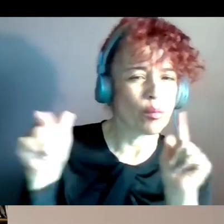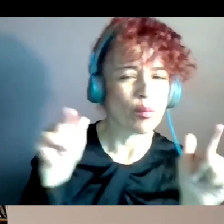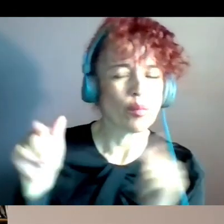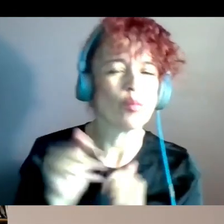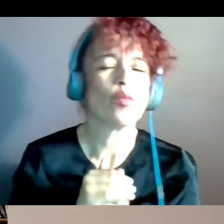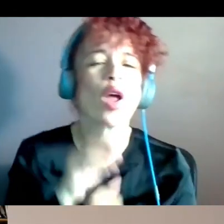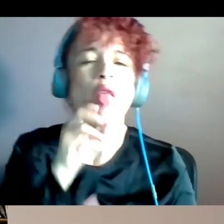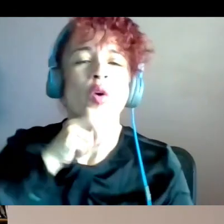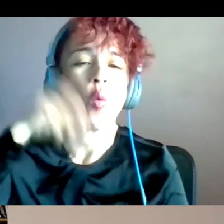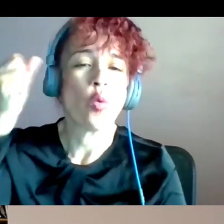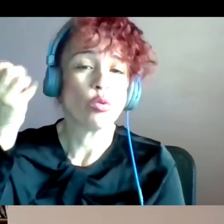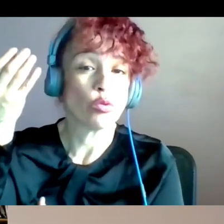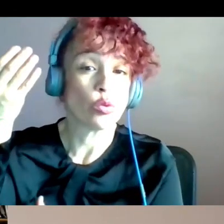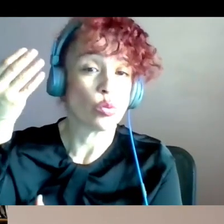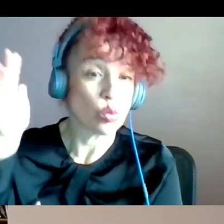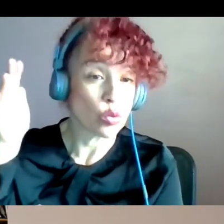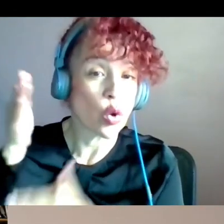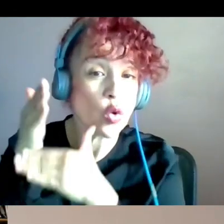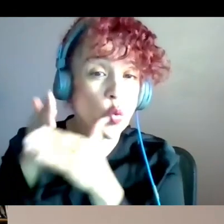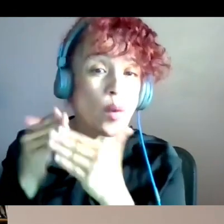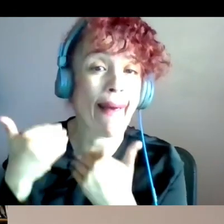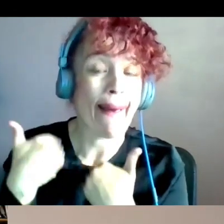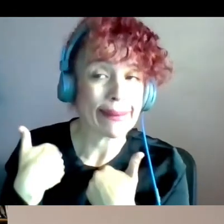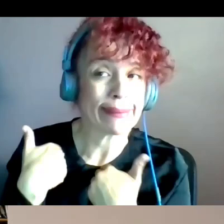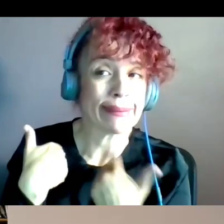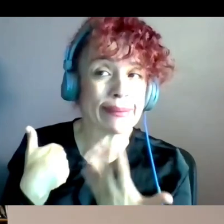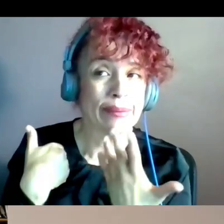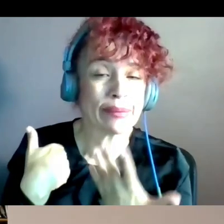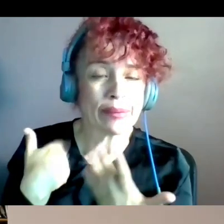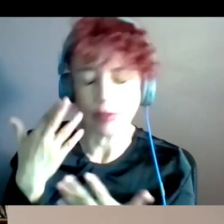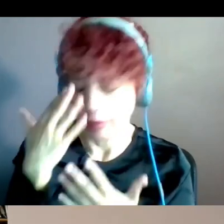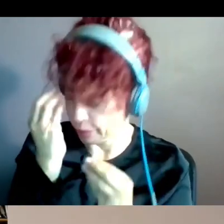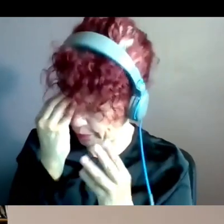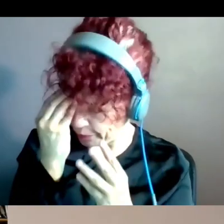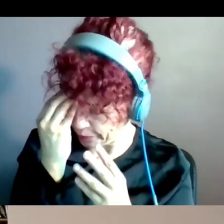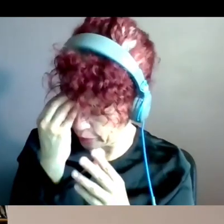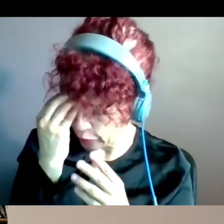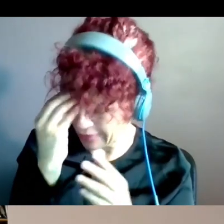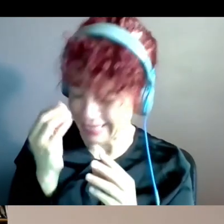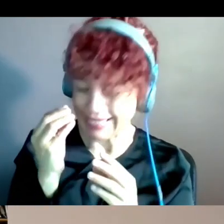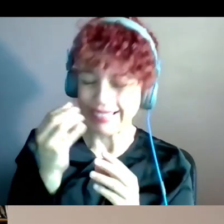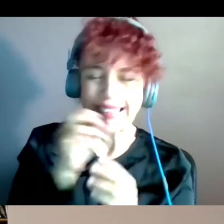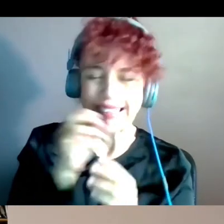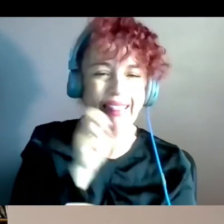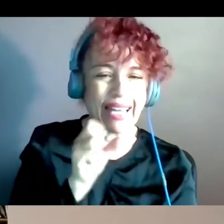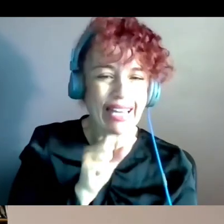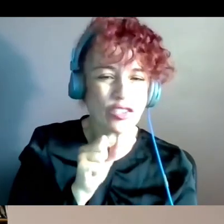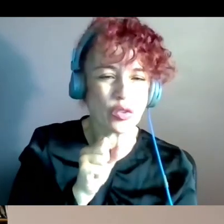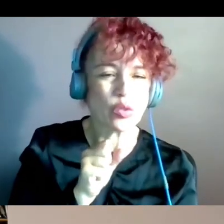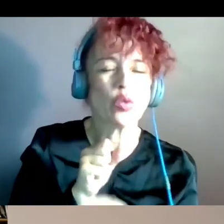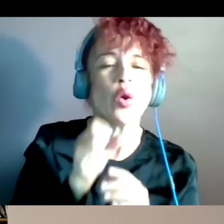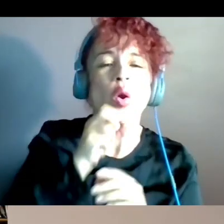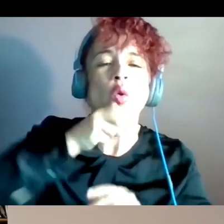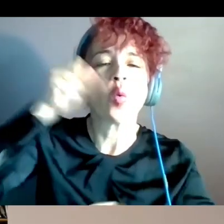the older wood would have been, or let me rephrase, it's not necessarily the age, but the